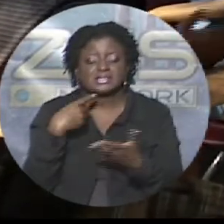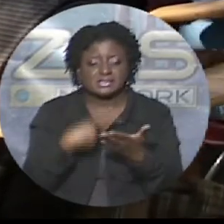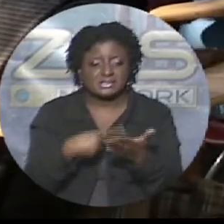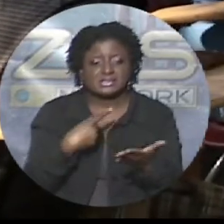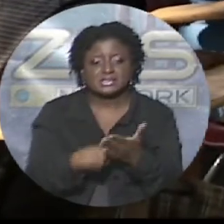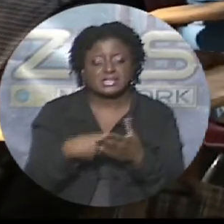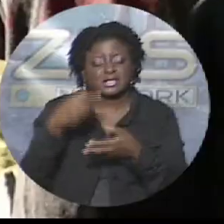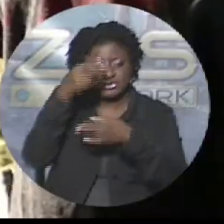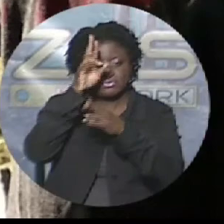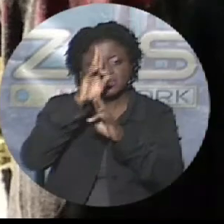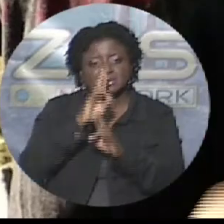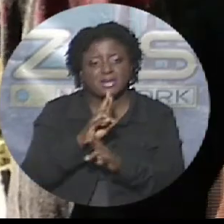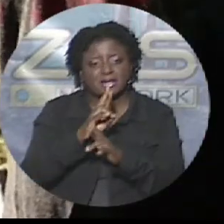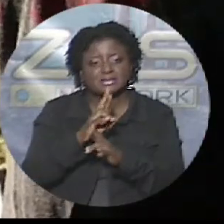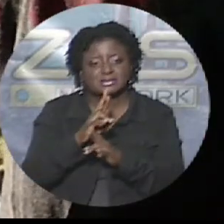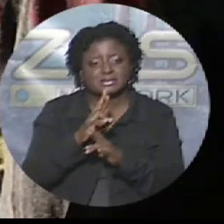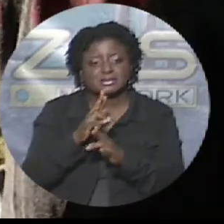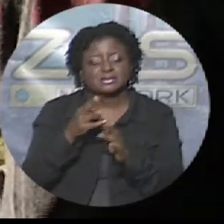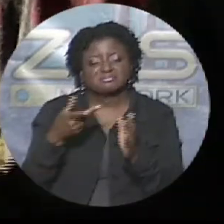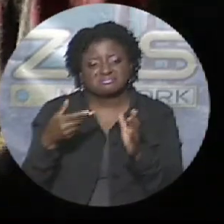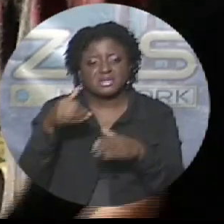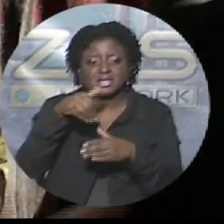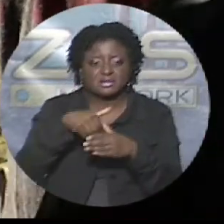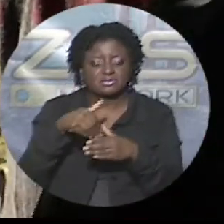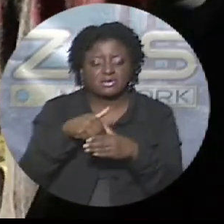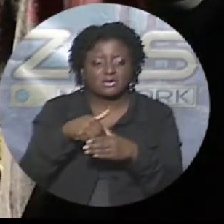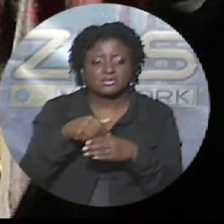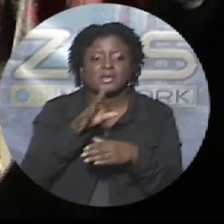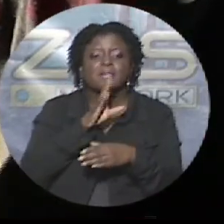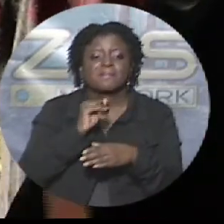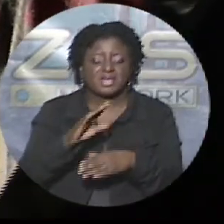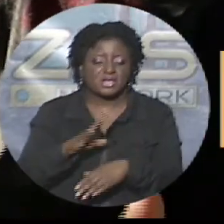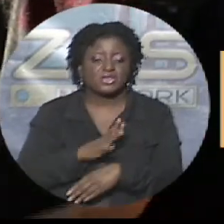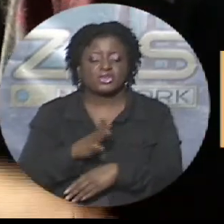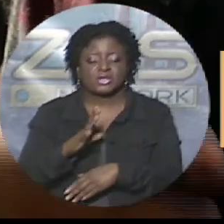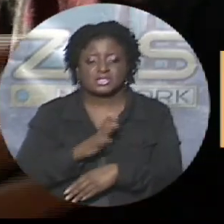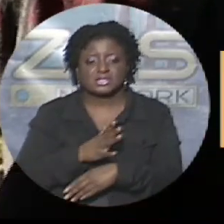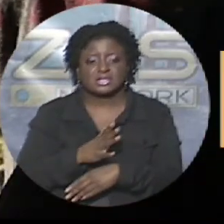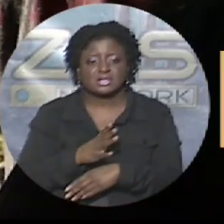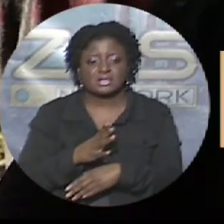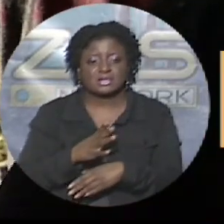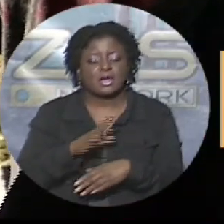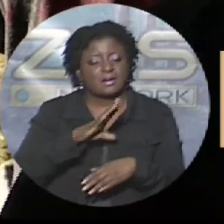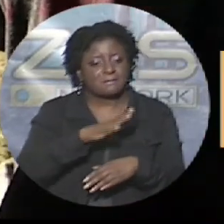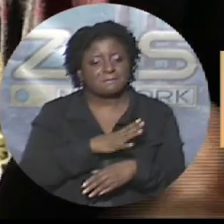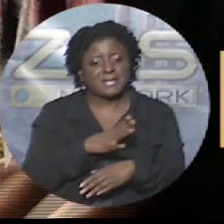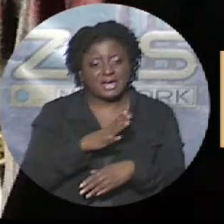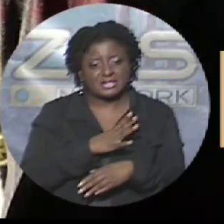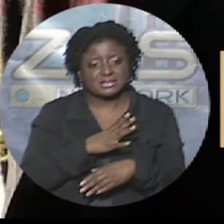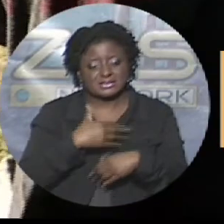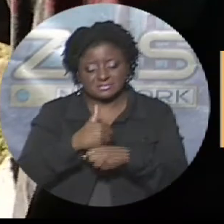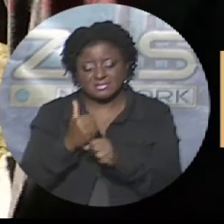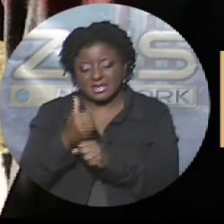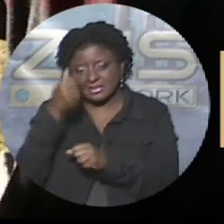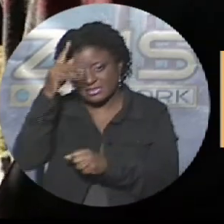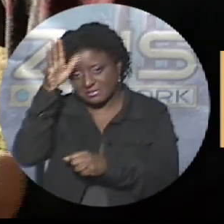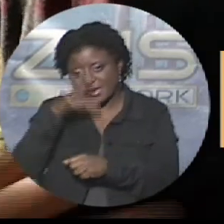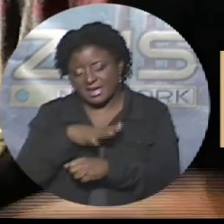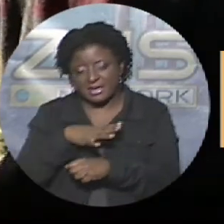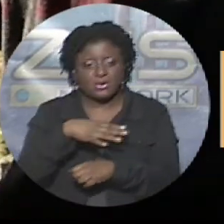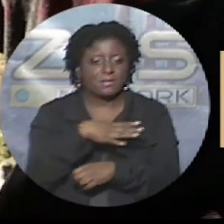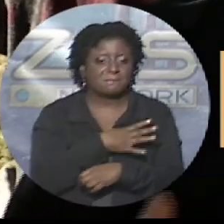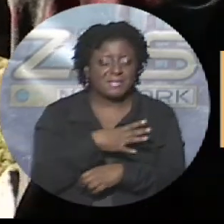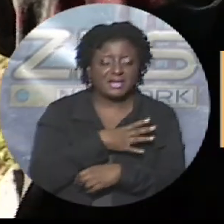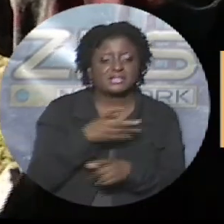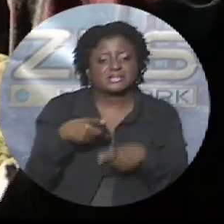Respect basically boils down to being courteous. Kind of going back to that saying, manners maketh the man, or manners gives you the world. And